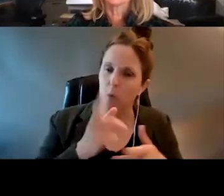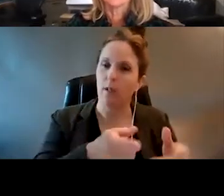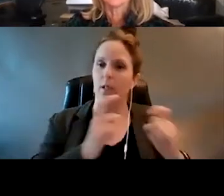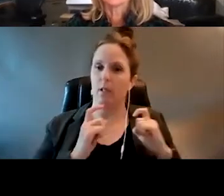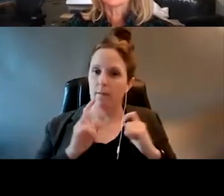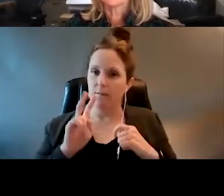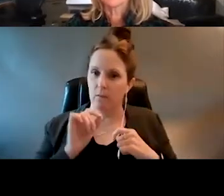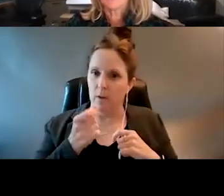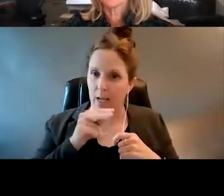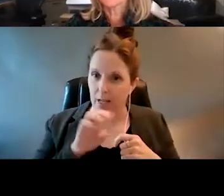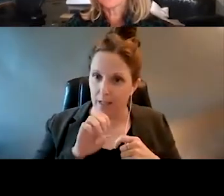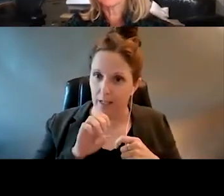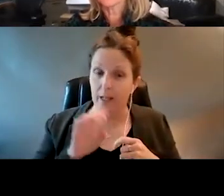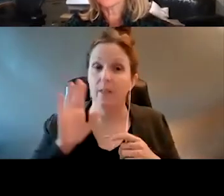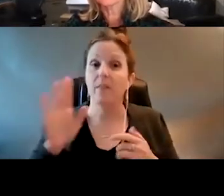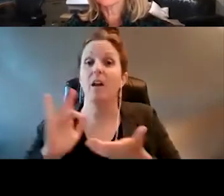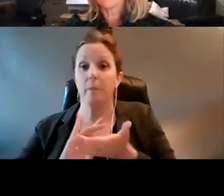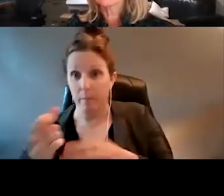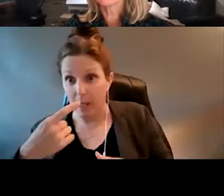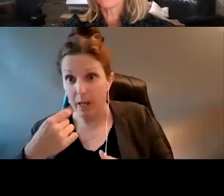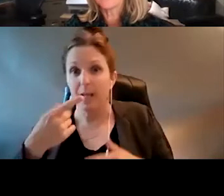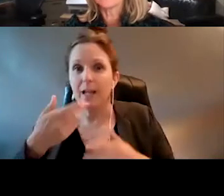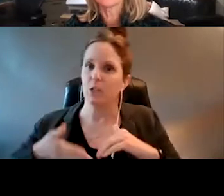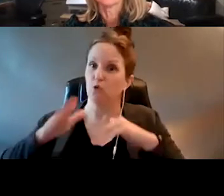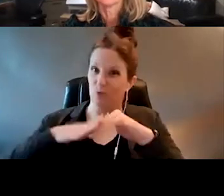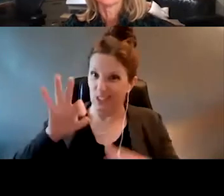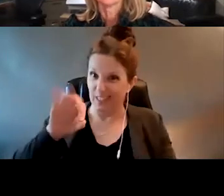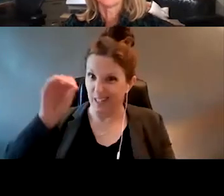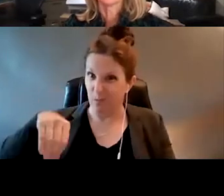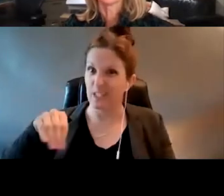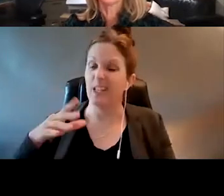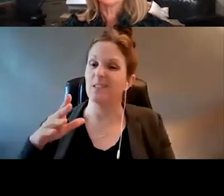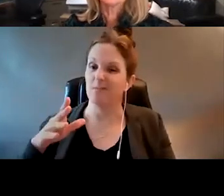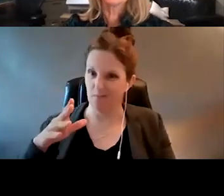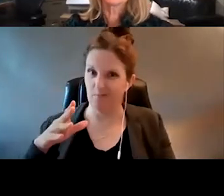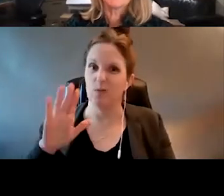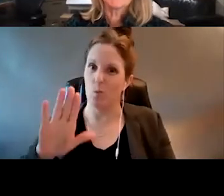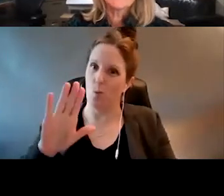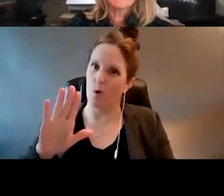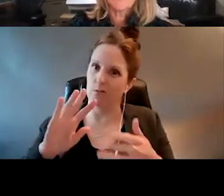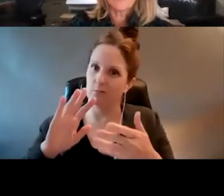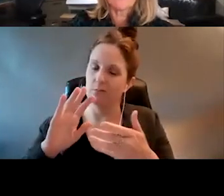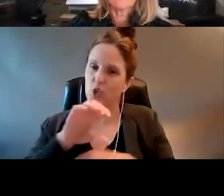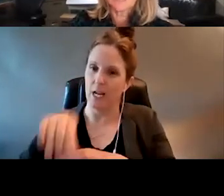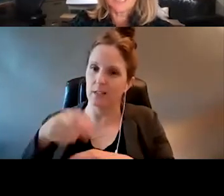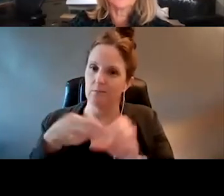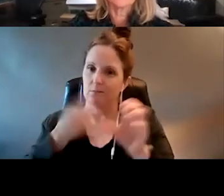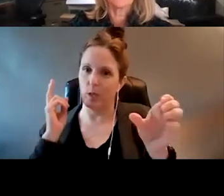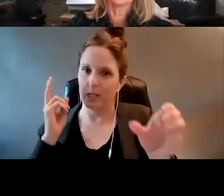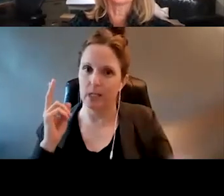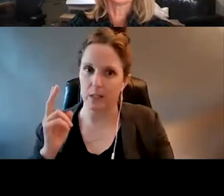significant here. So the bulk of the effect went through this medication. So having a CHW tripled the odds of